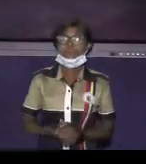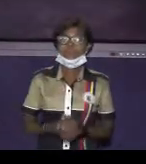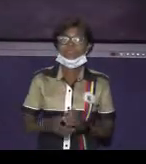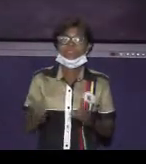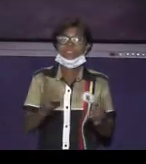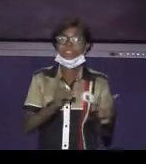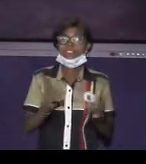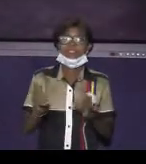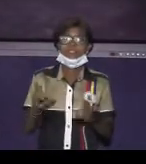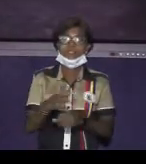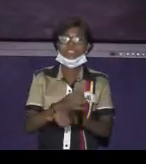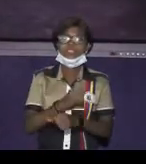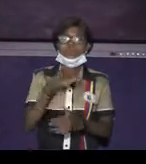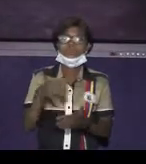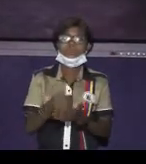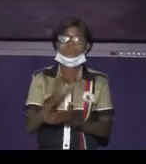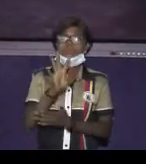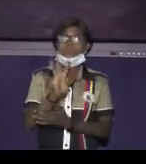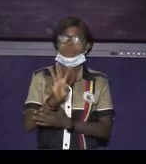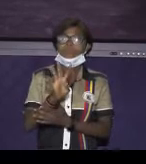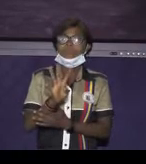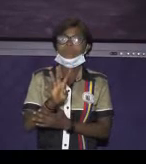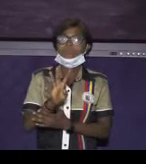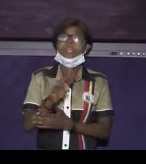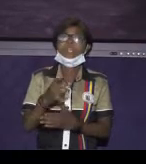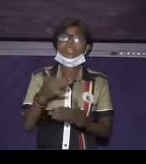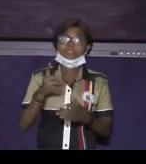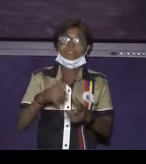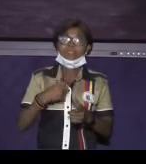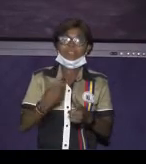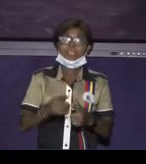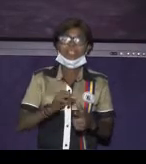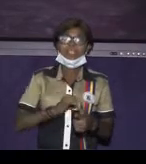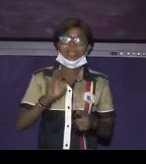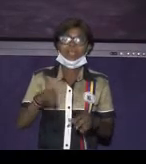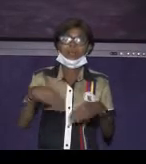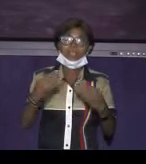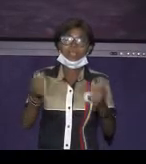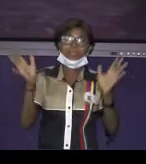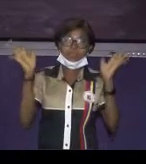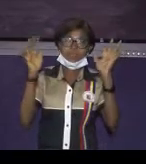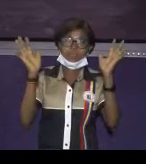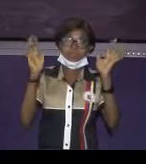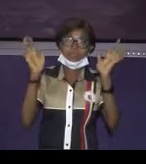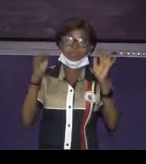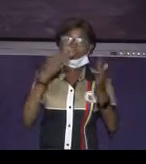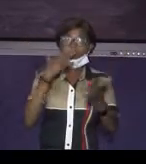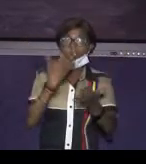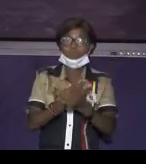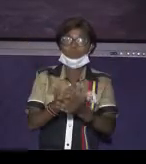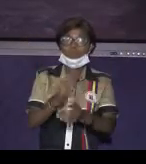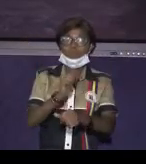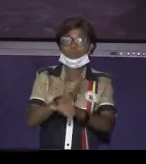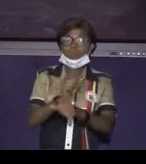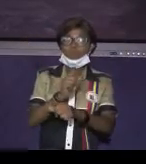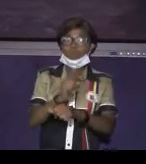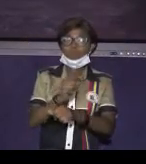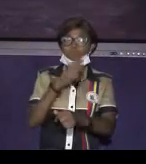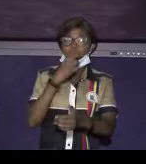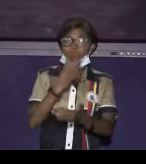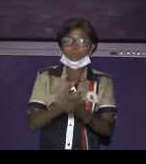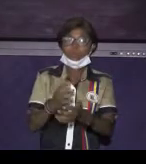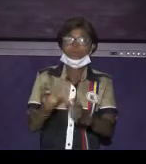Did you get the 4 correctly? Then you deserve to be celebrated with a chair. Good job, you. Well